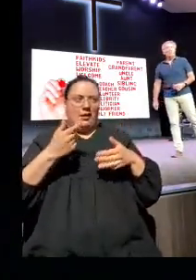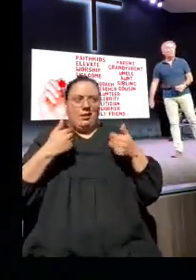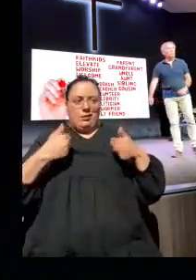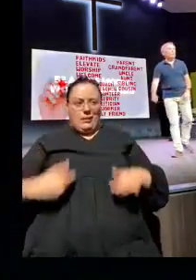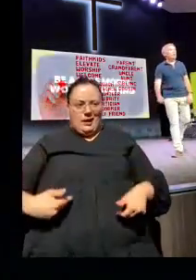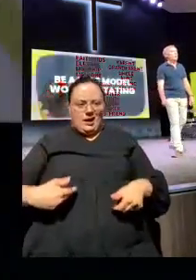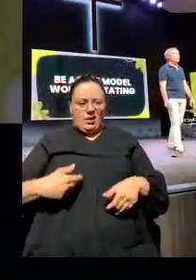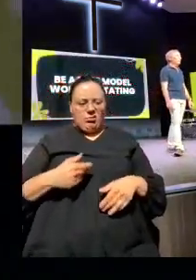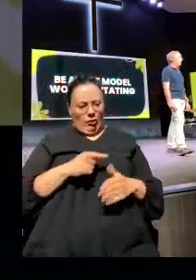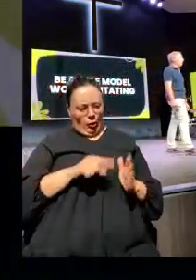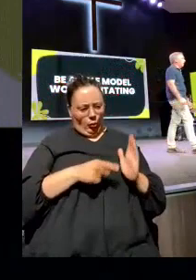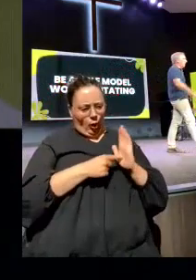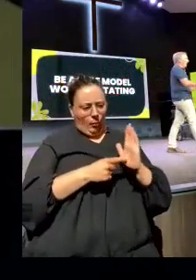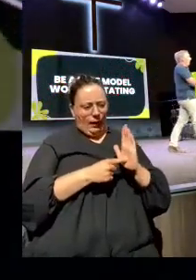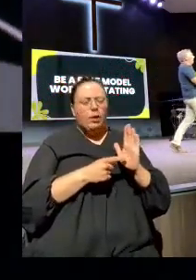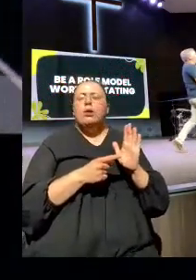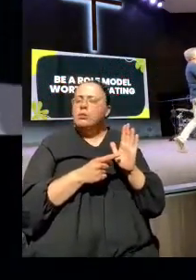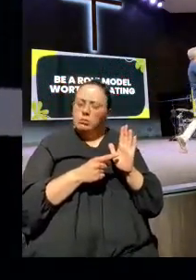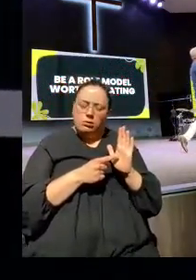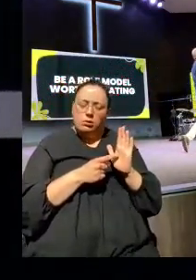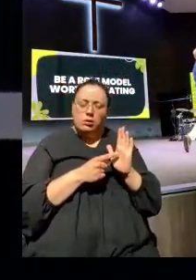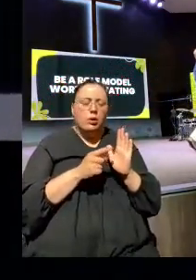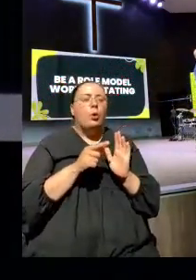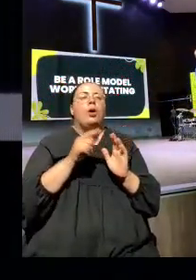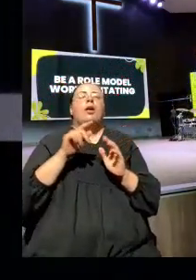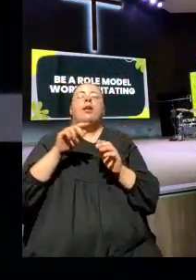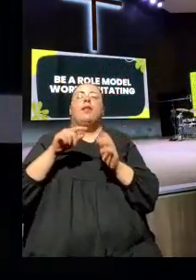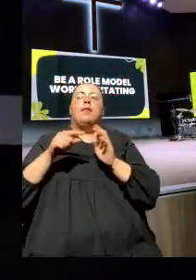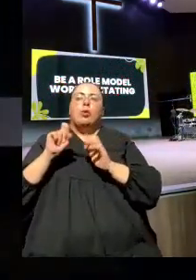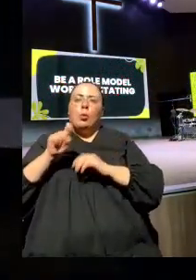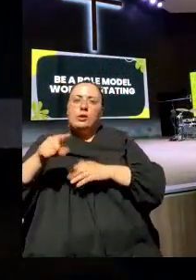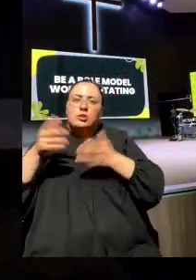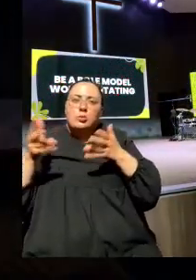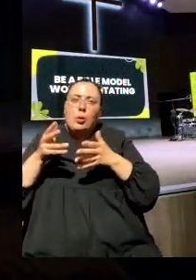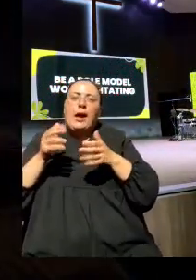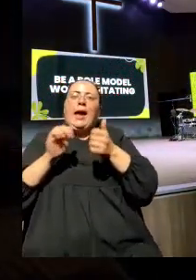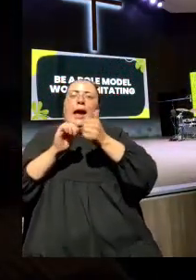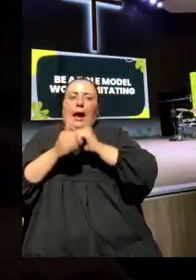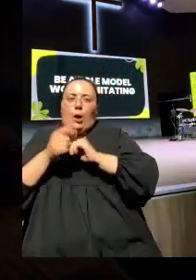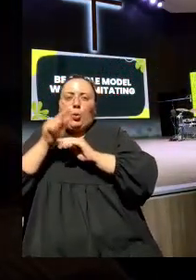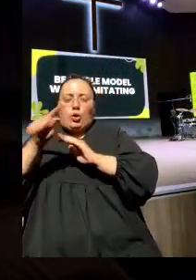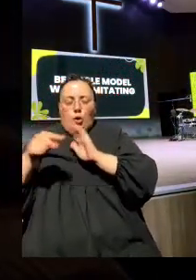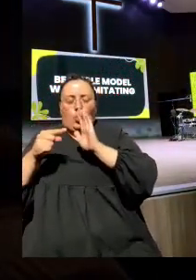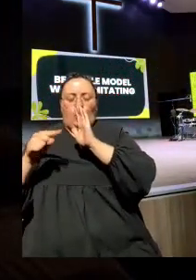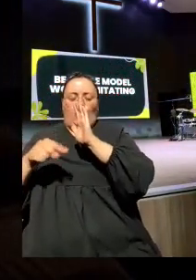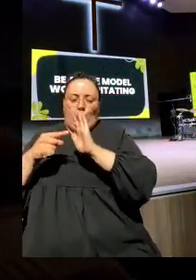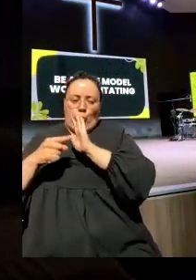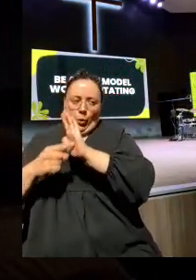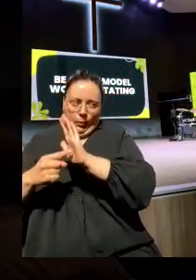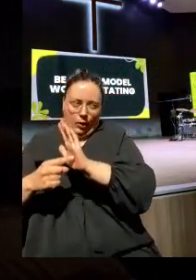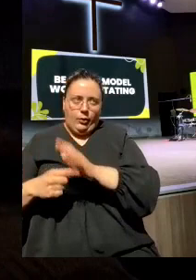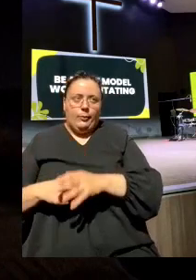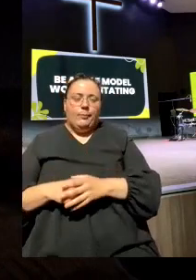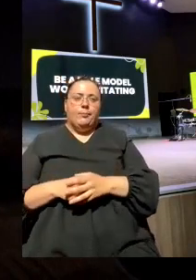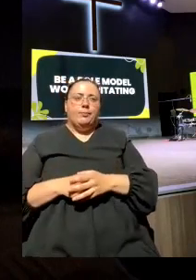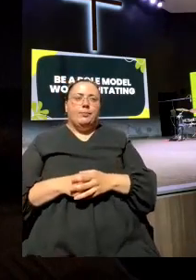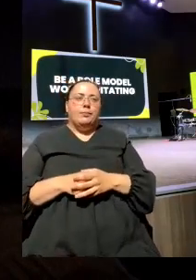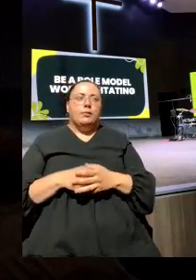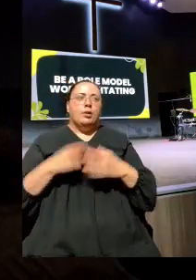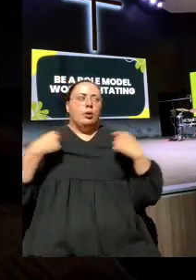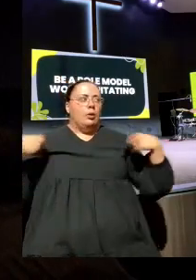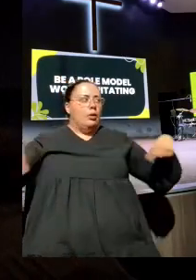want to talk about today. I want to talk to everybody about being a role model worth imitating, because we're all influencing each